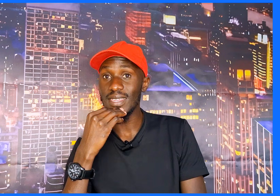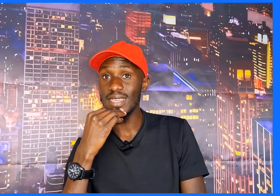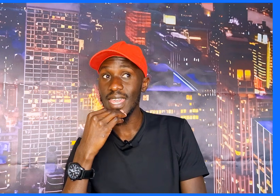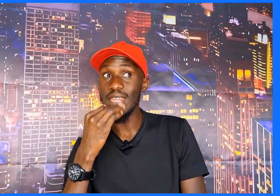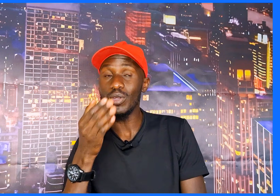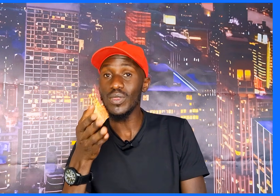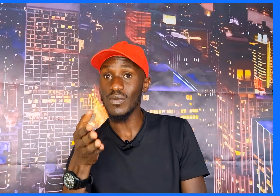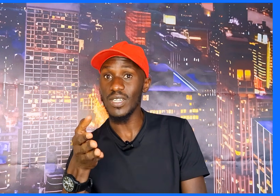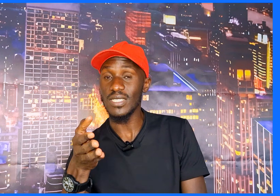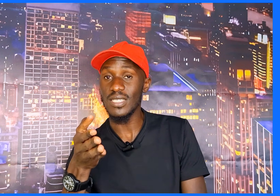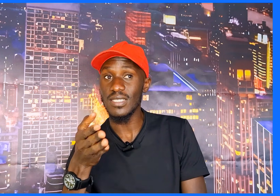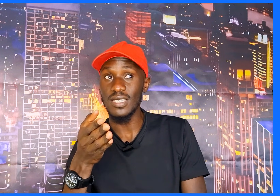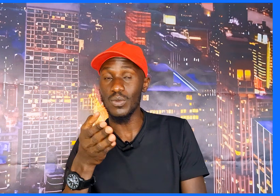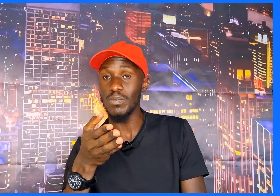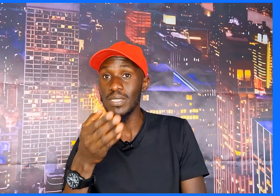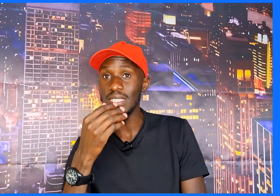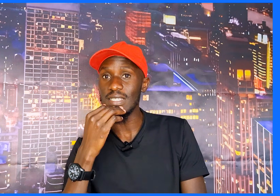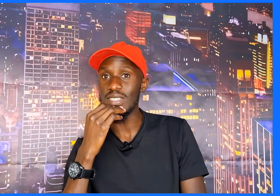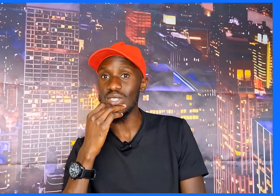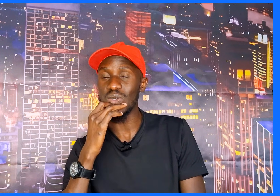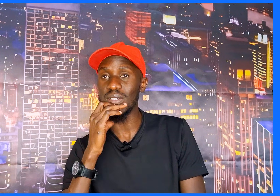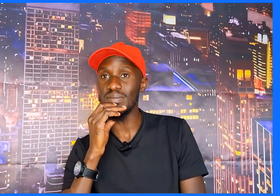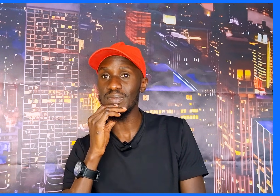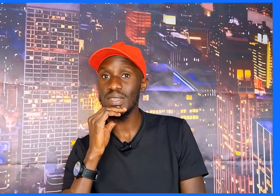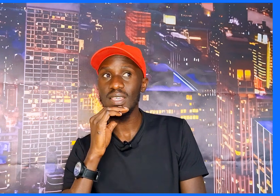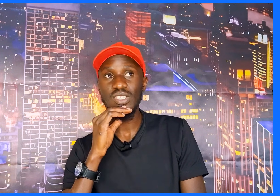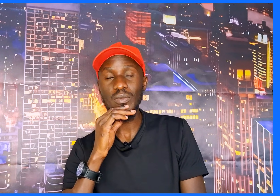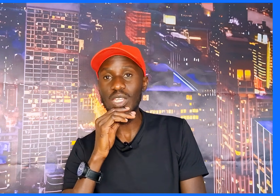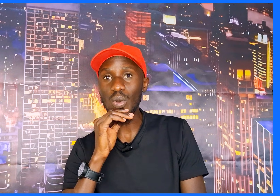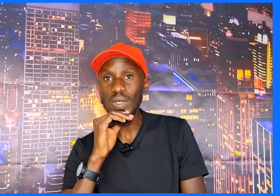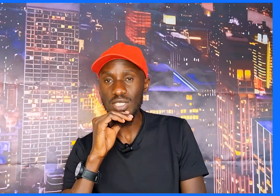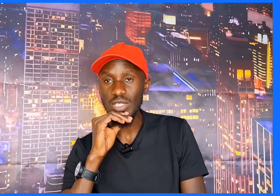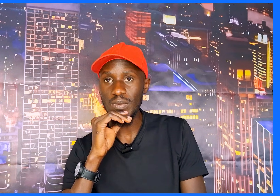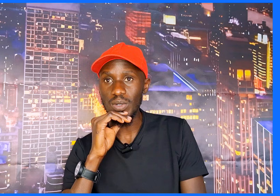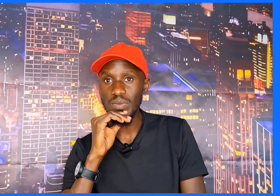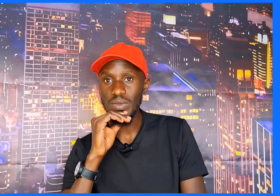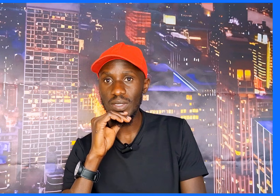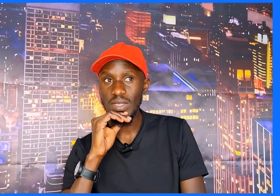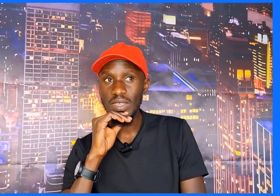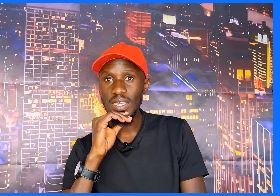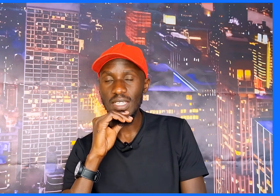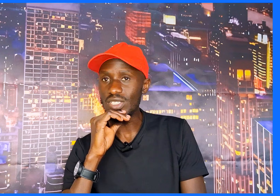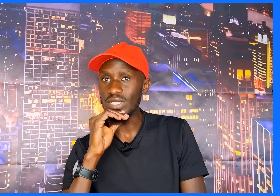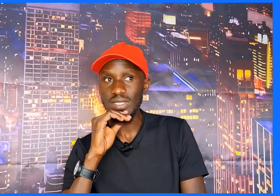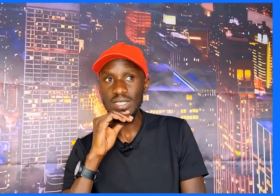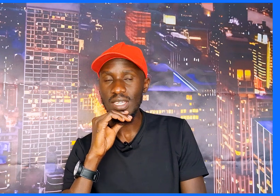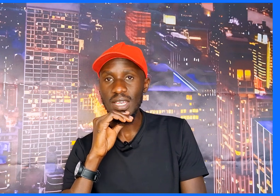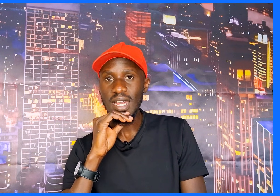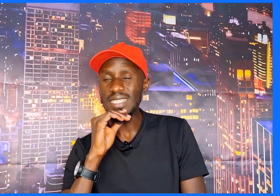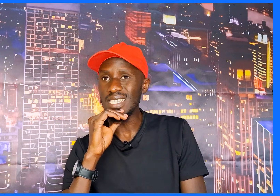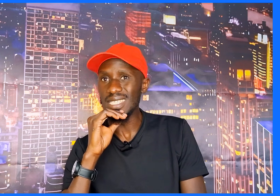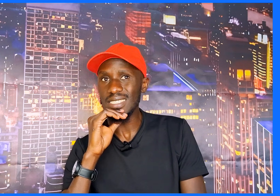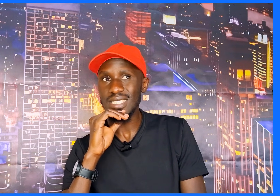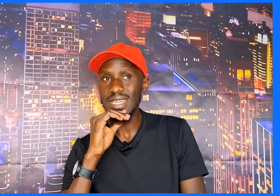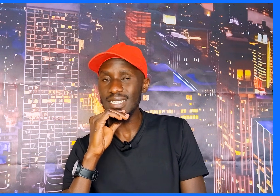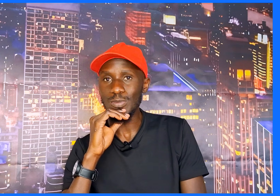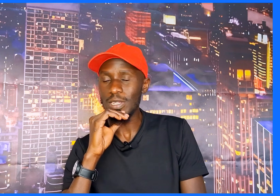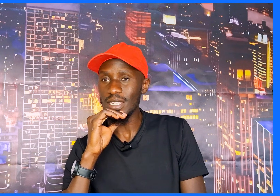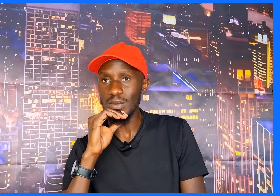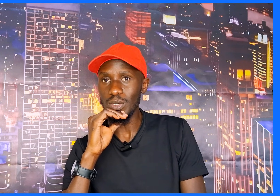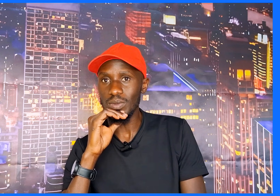something. And even with the vaccines and what Bill Gates is doing, so many questionable and just